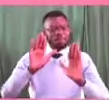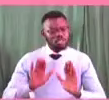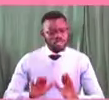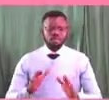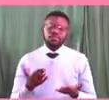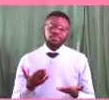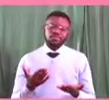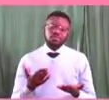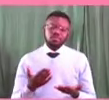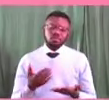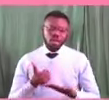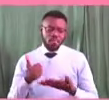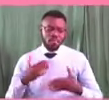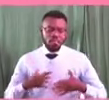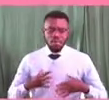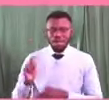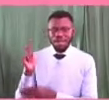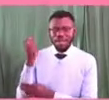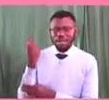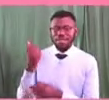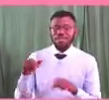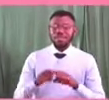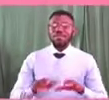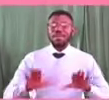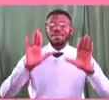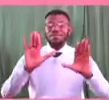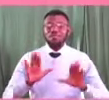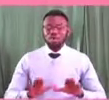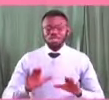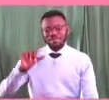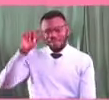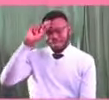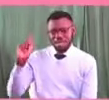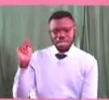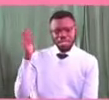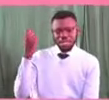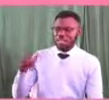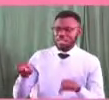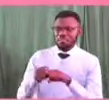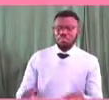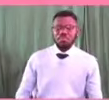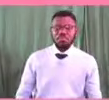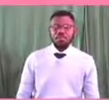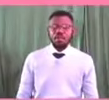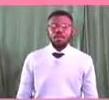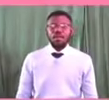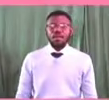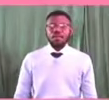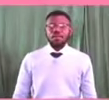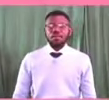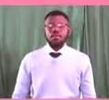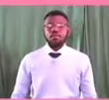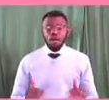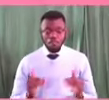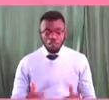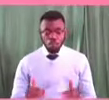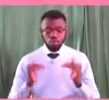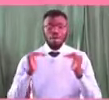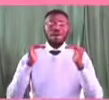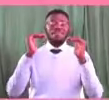of Kenya and essential to the government of Kenya. Our bottom-up economic transformation